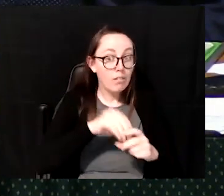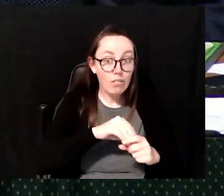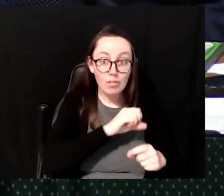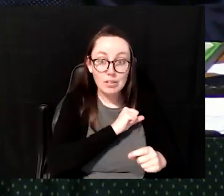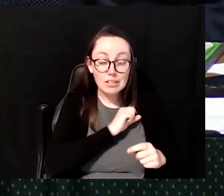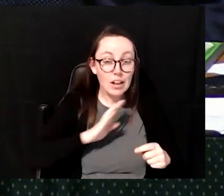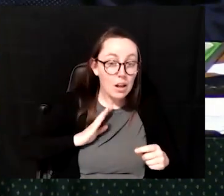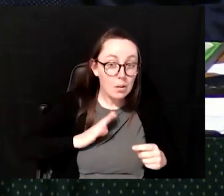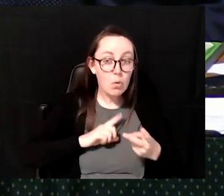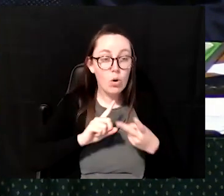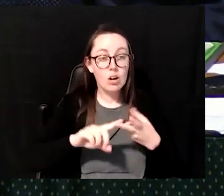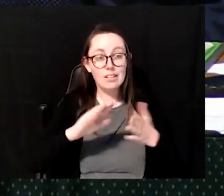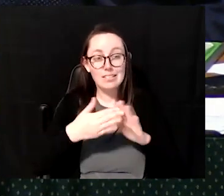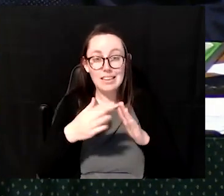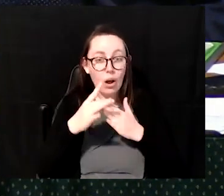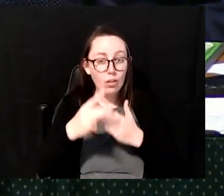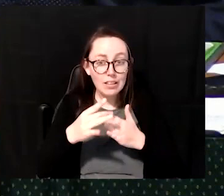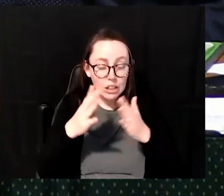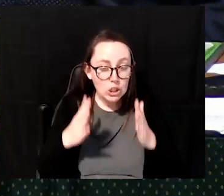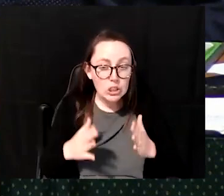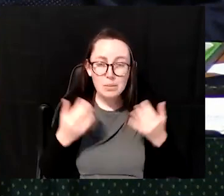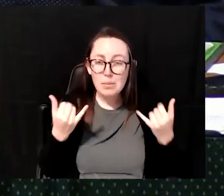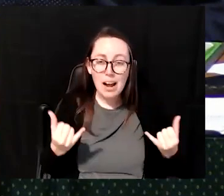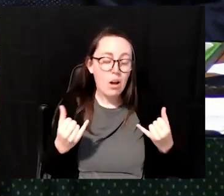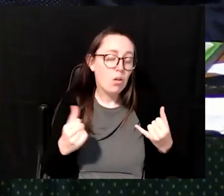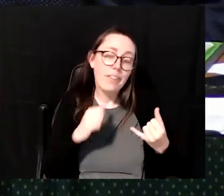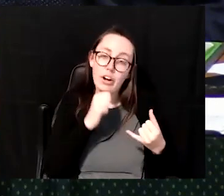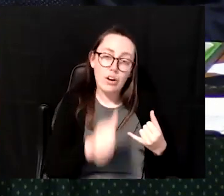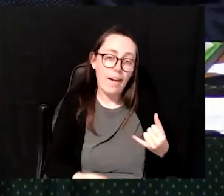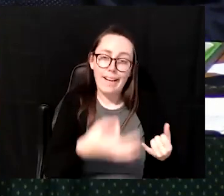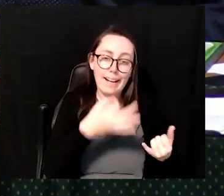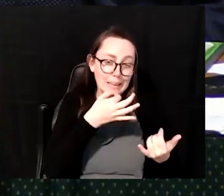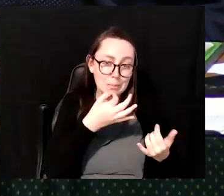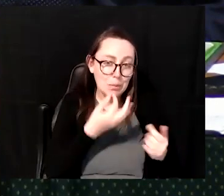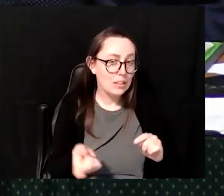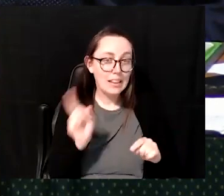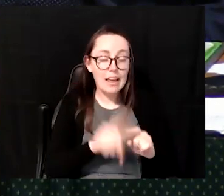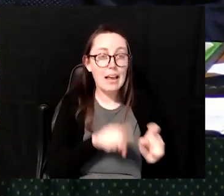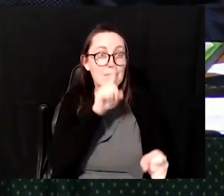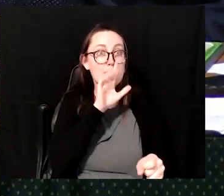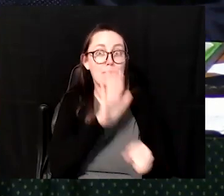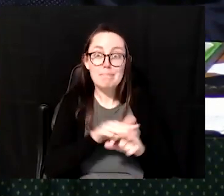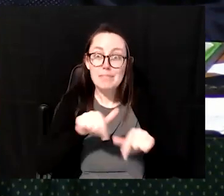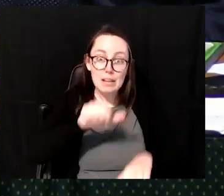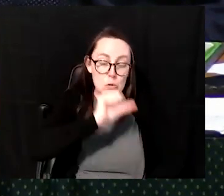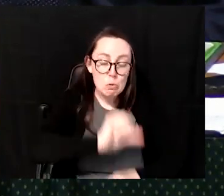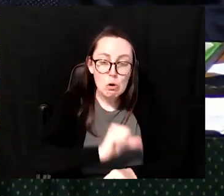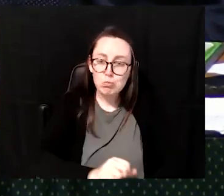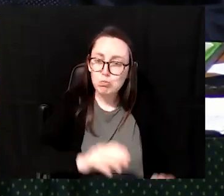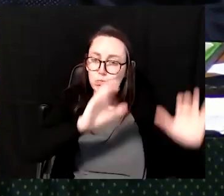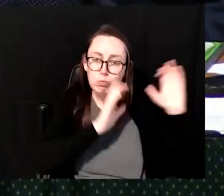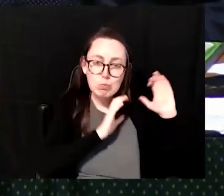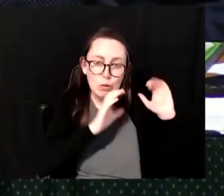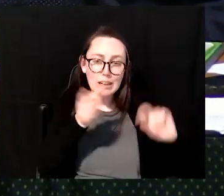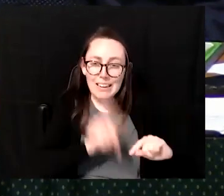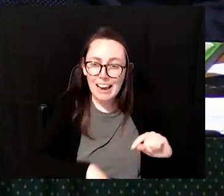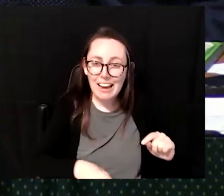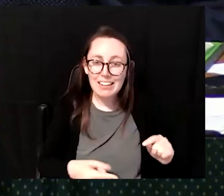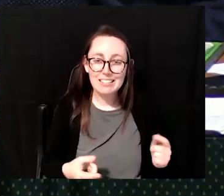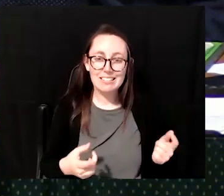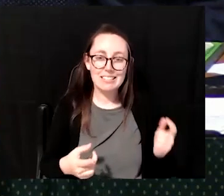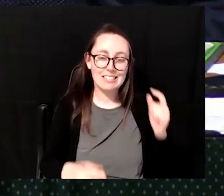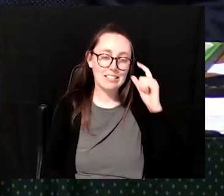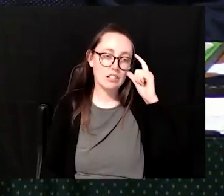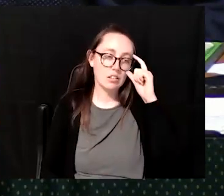leadership doesn't have to really commit to this and take this on I think at some points in the process there have been some